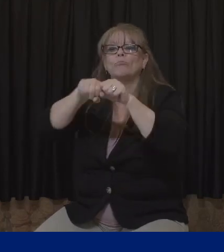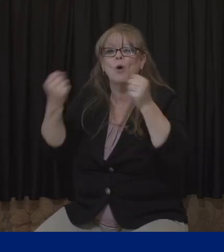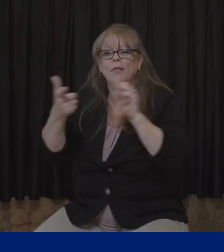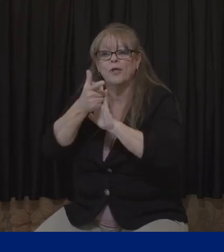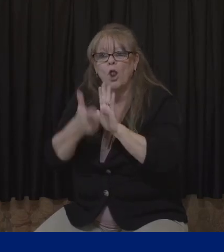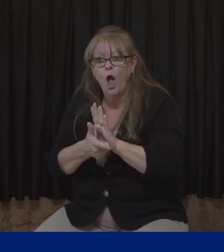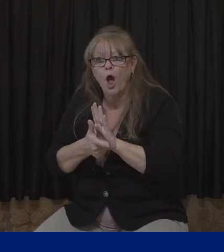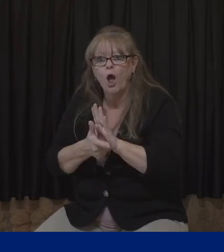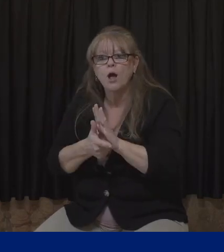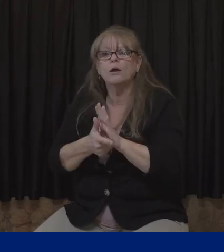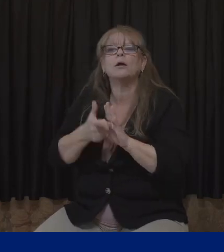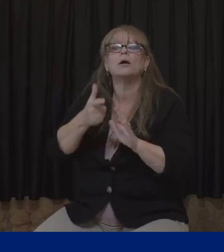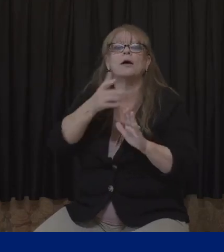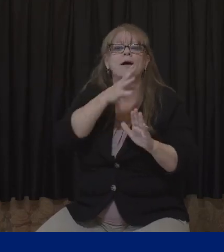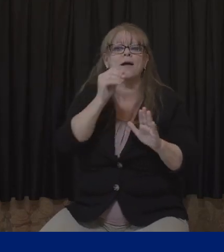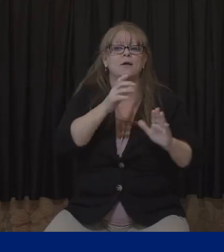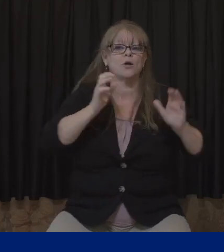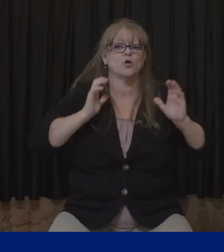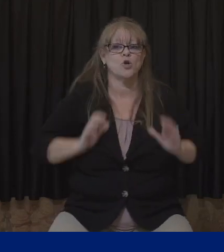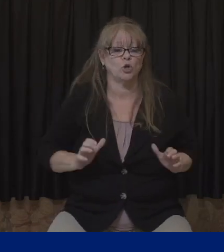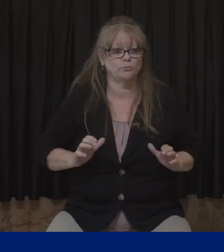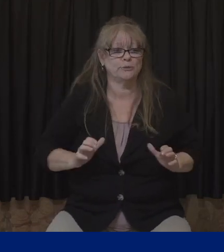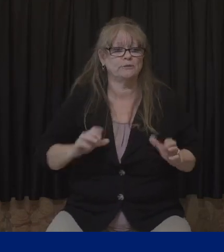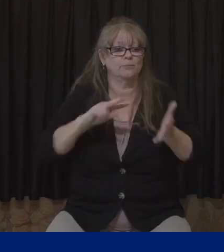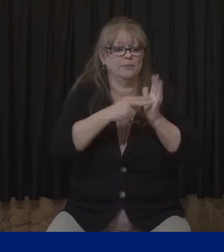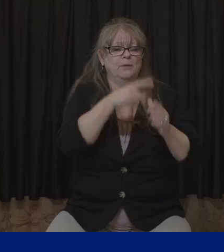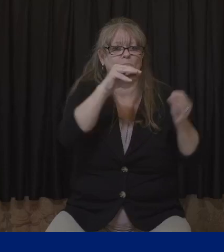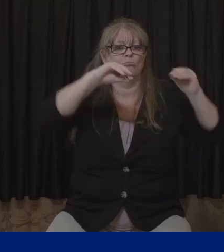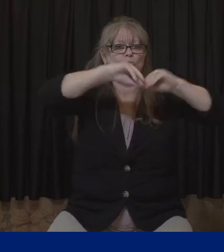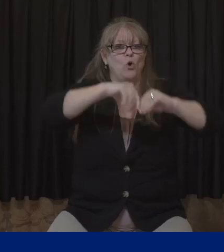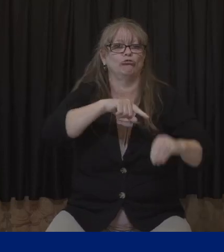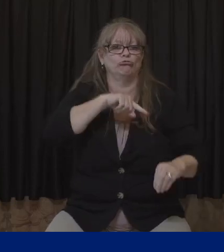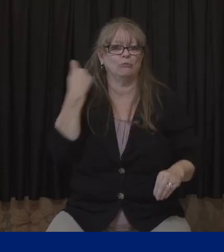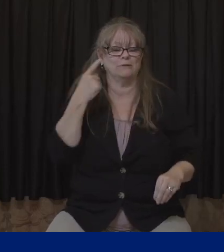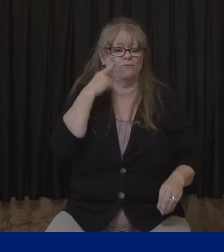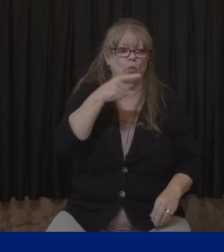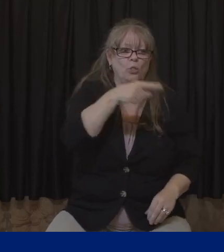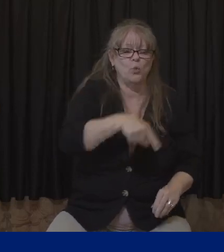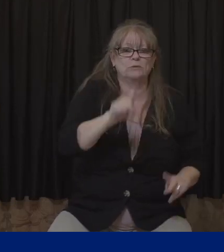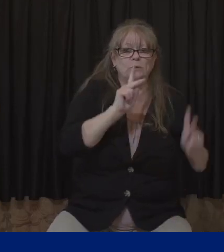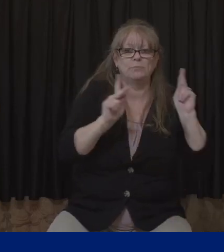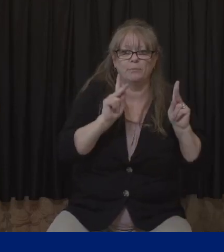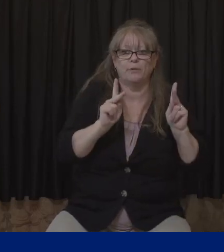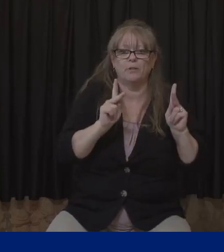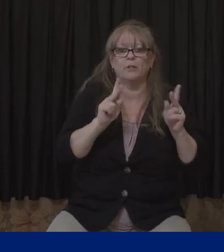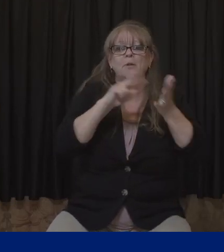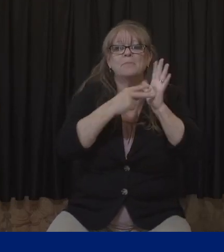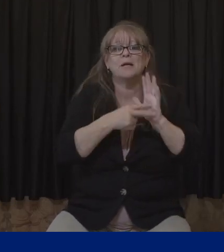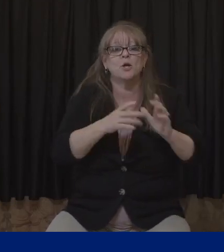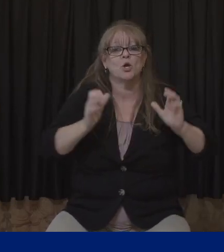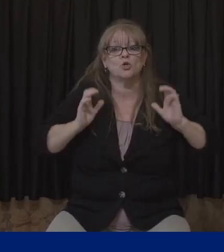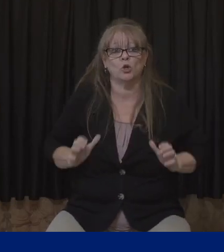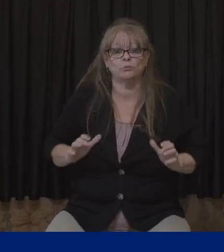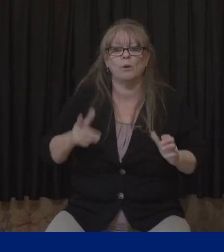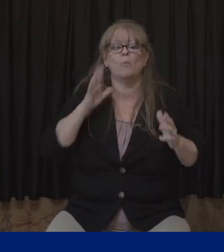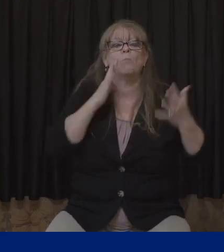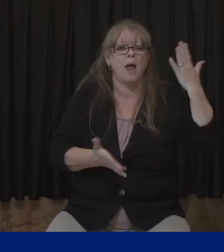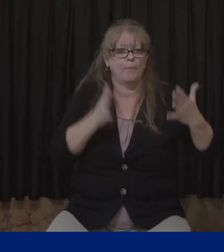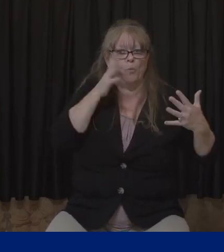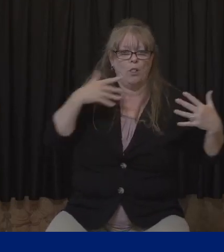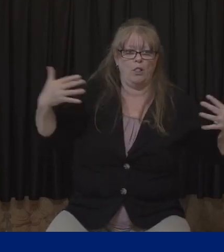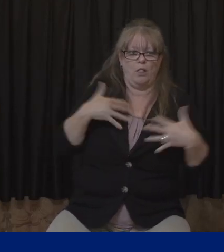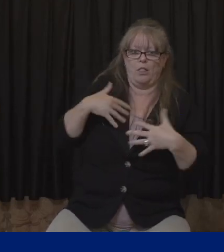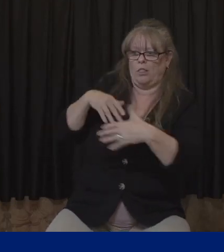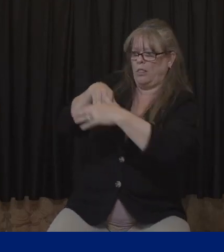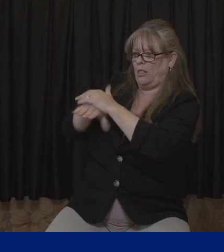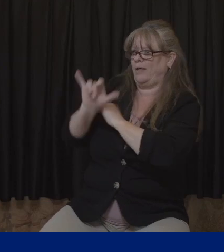and your business at great risk. And you will scare customers away from your store, and you increase the likelihood of a site-based